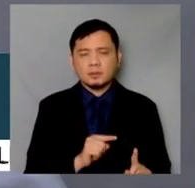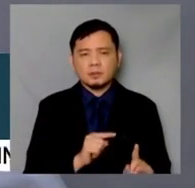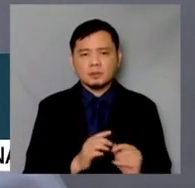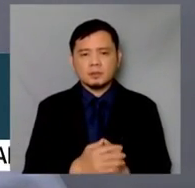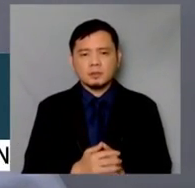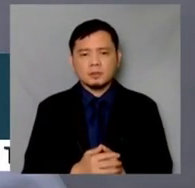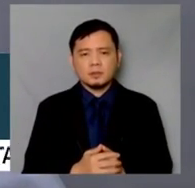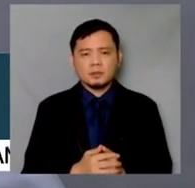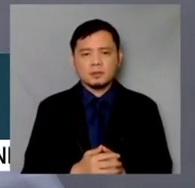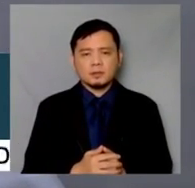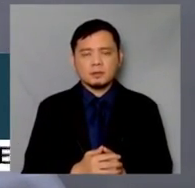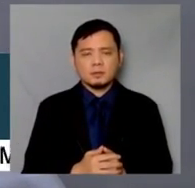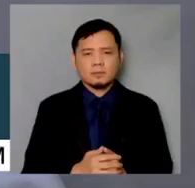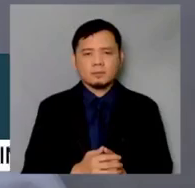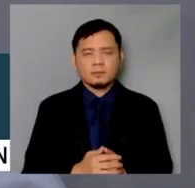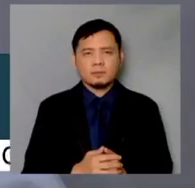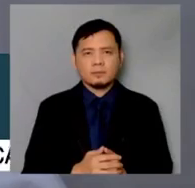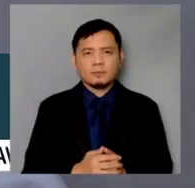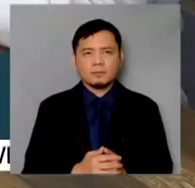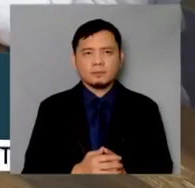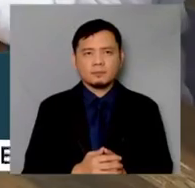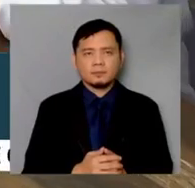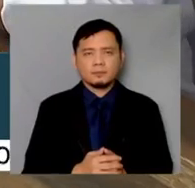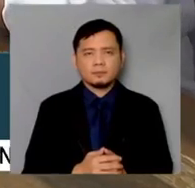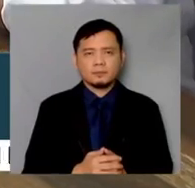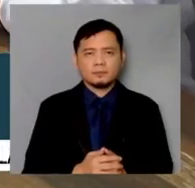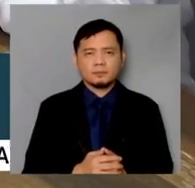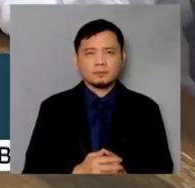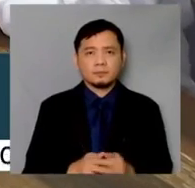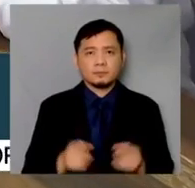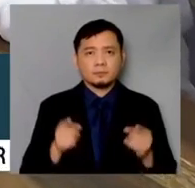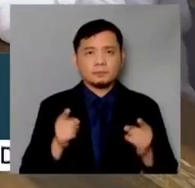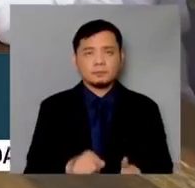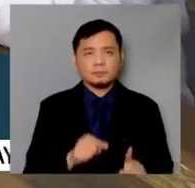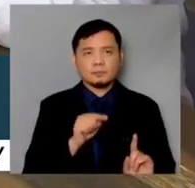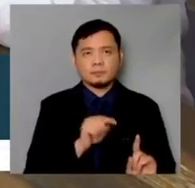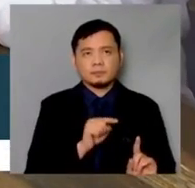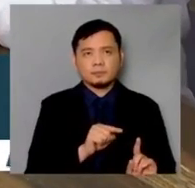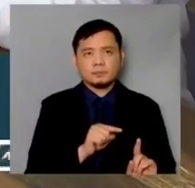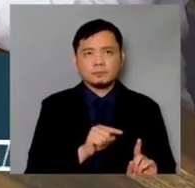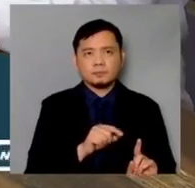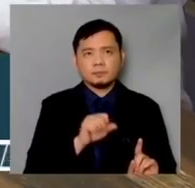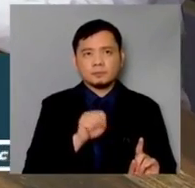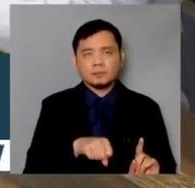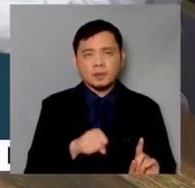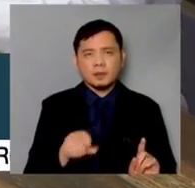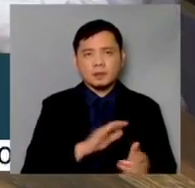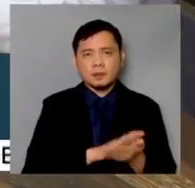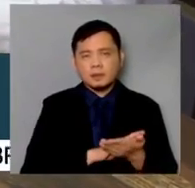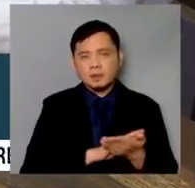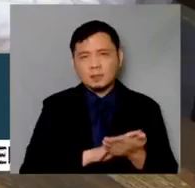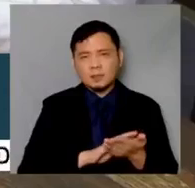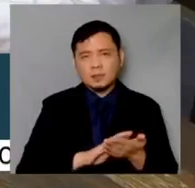against Ragos so that he can come clean against,